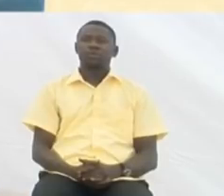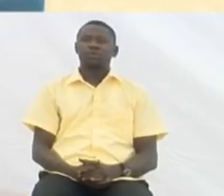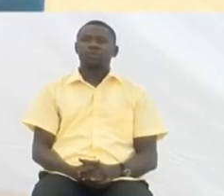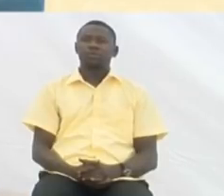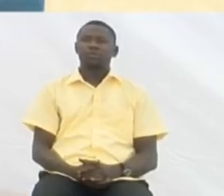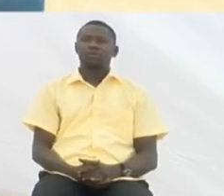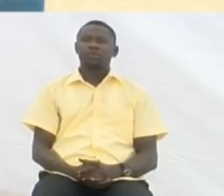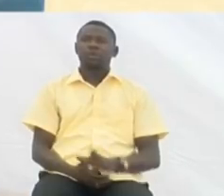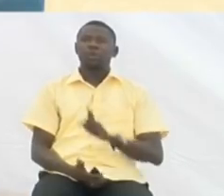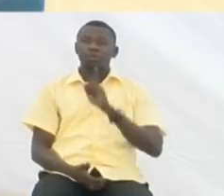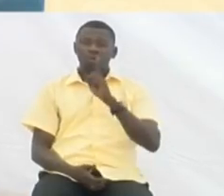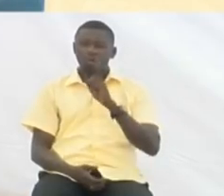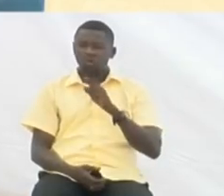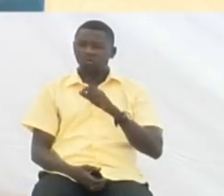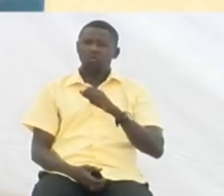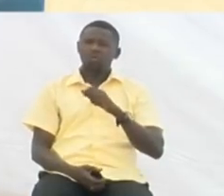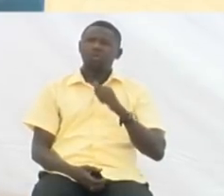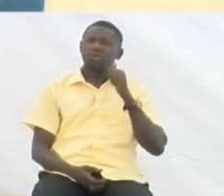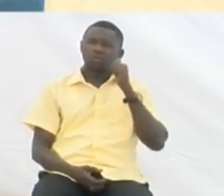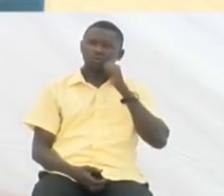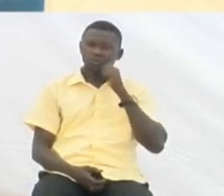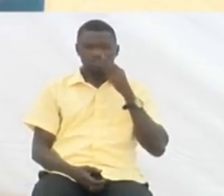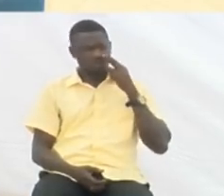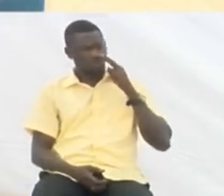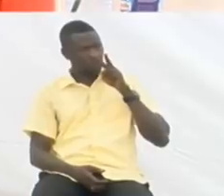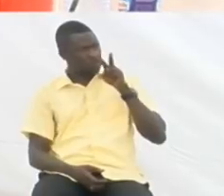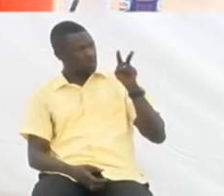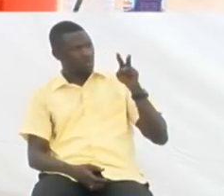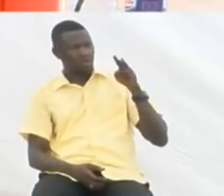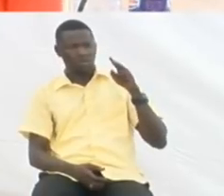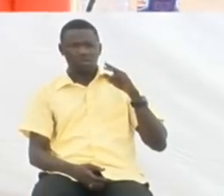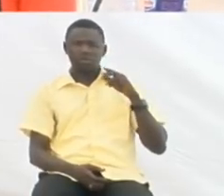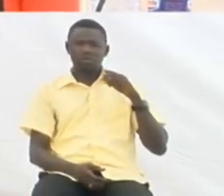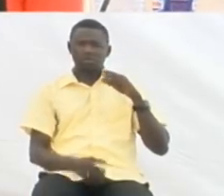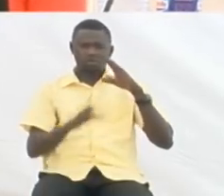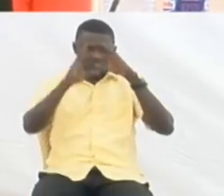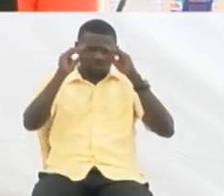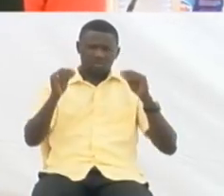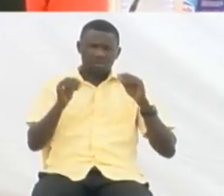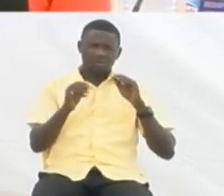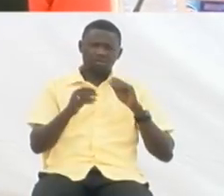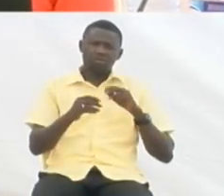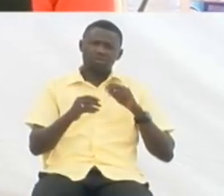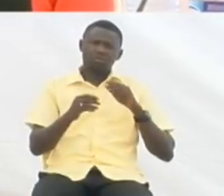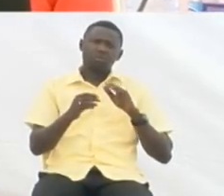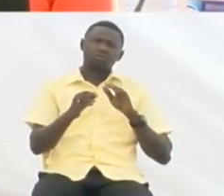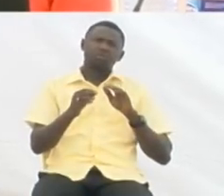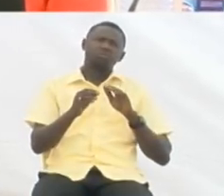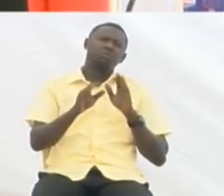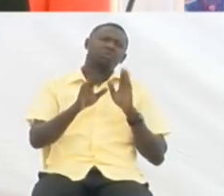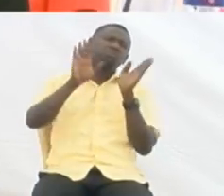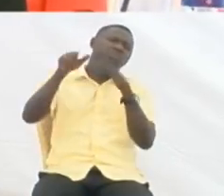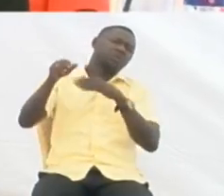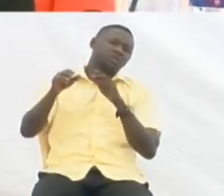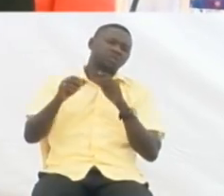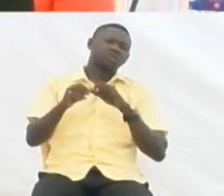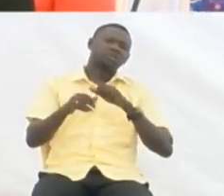Kajibele cordal dolu. They used to look at some houses and they